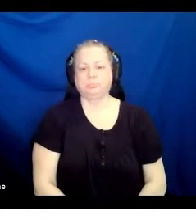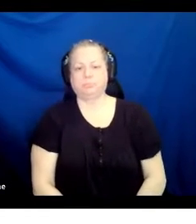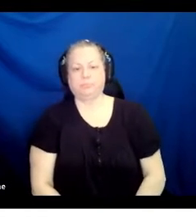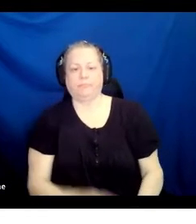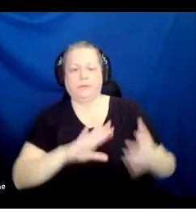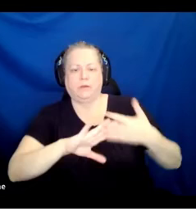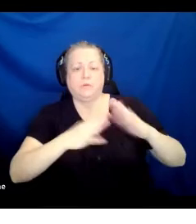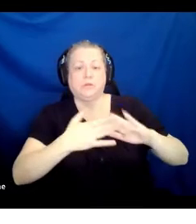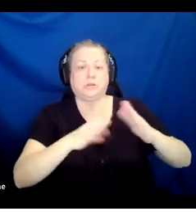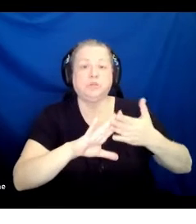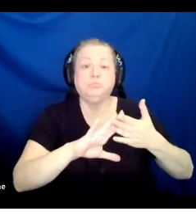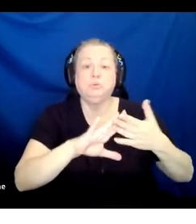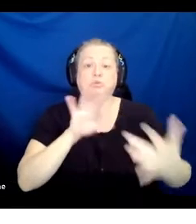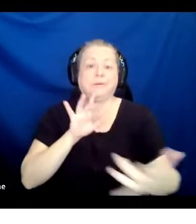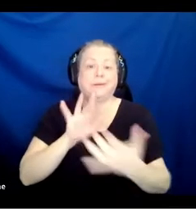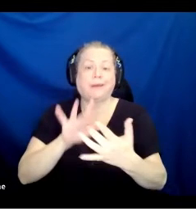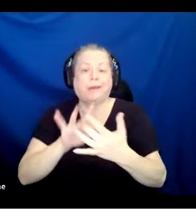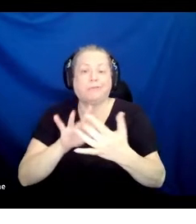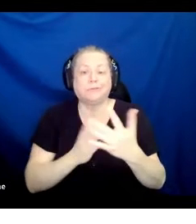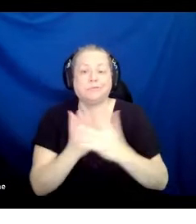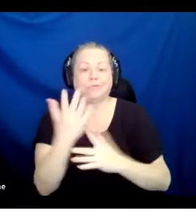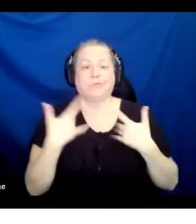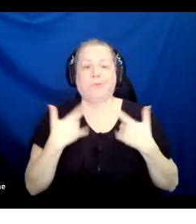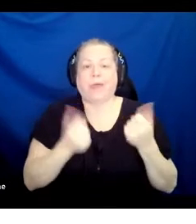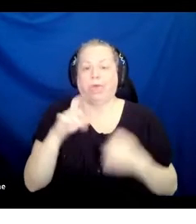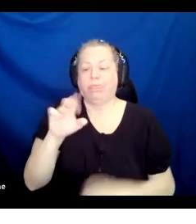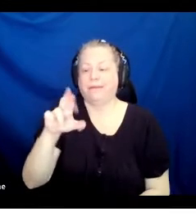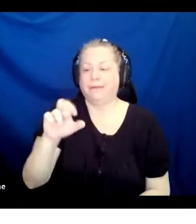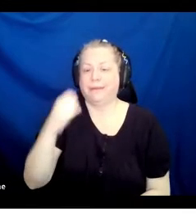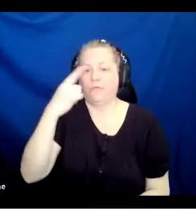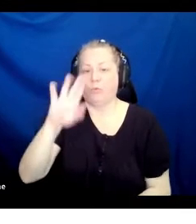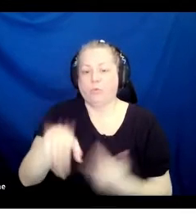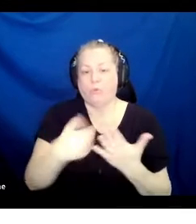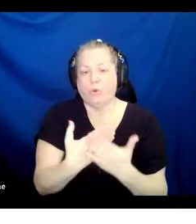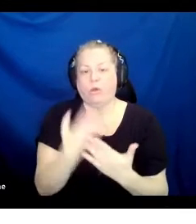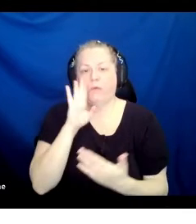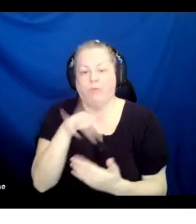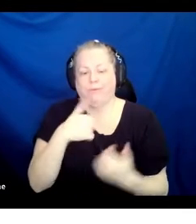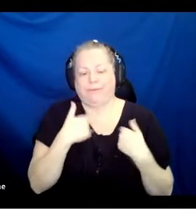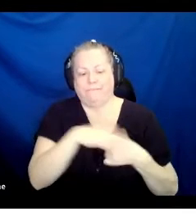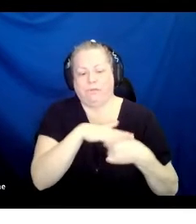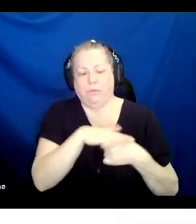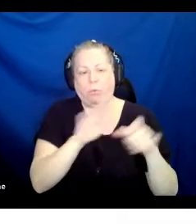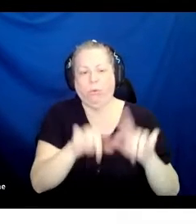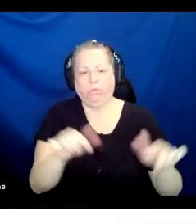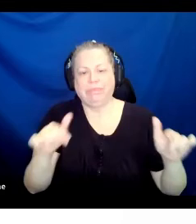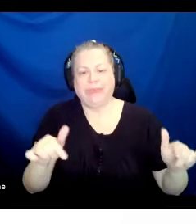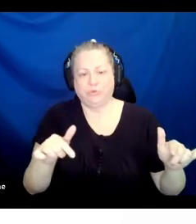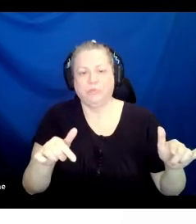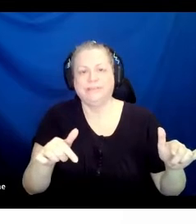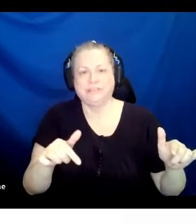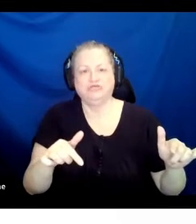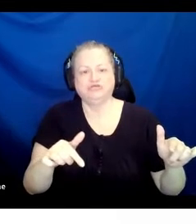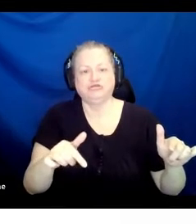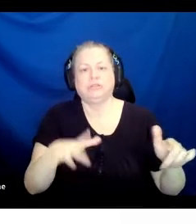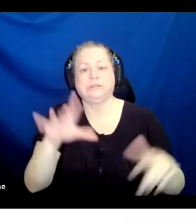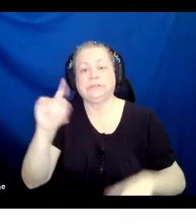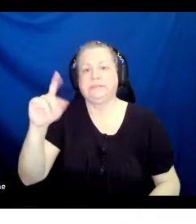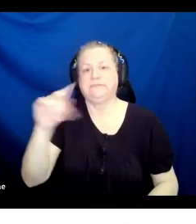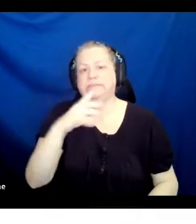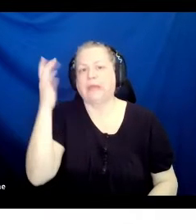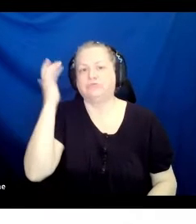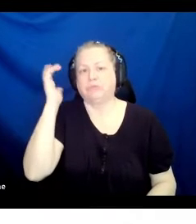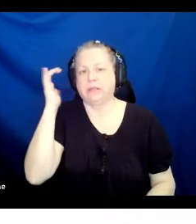Community outreach through Healthcare for All will include local language and local language television and